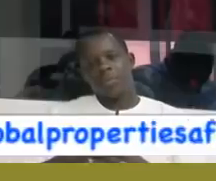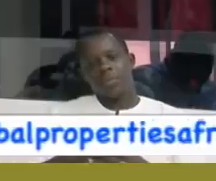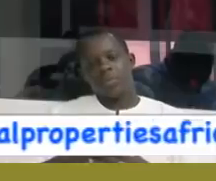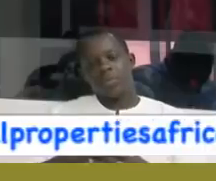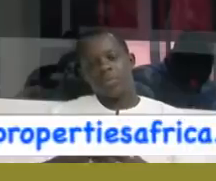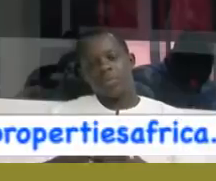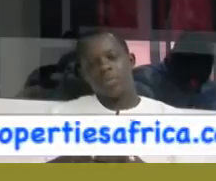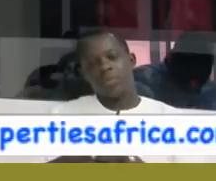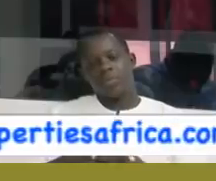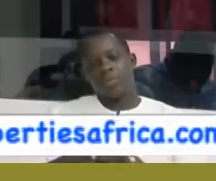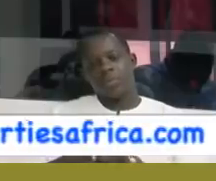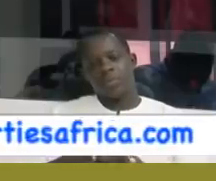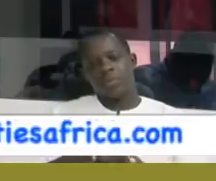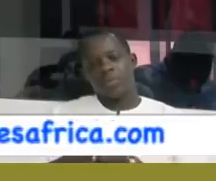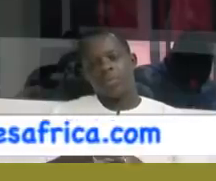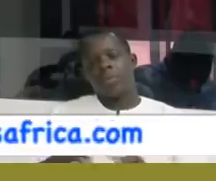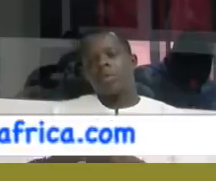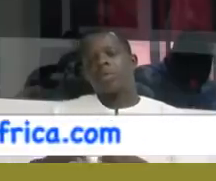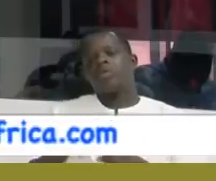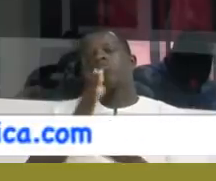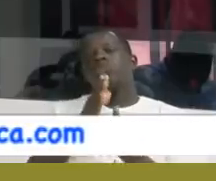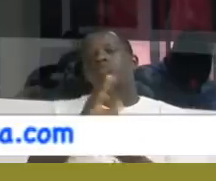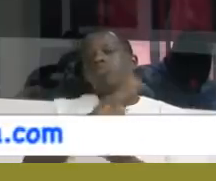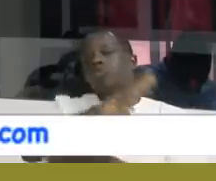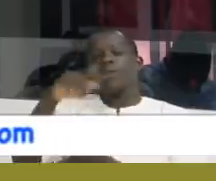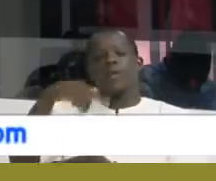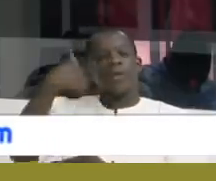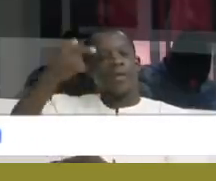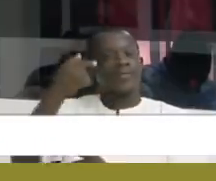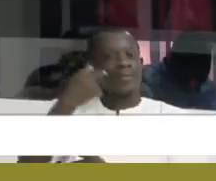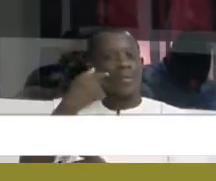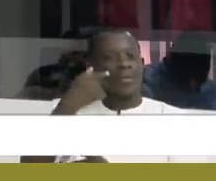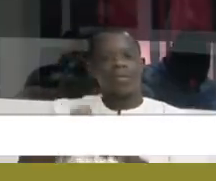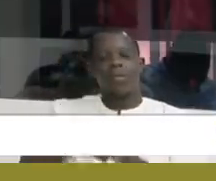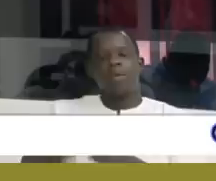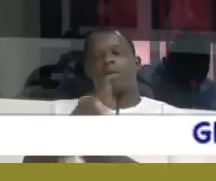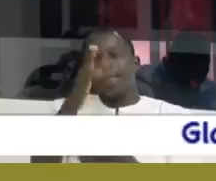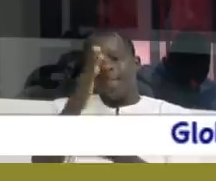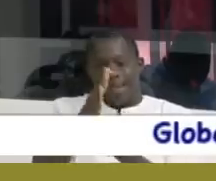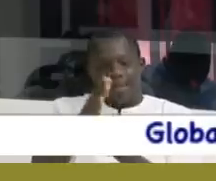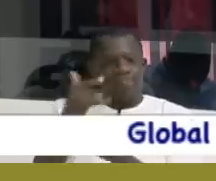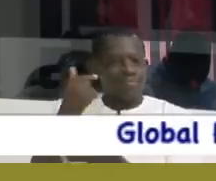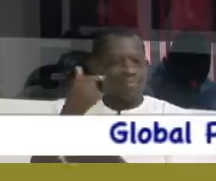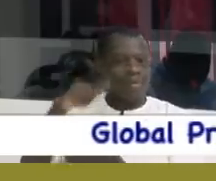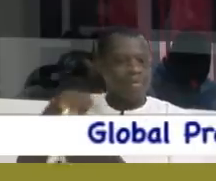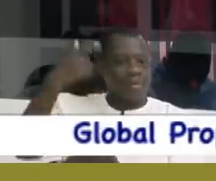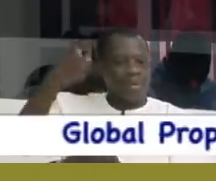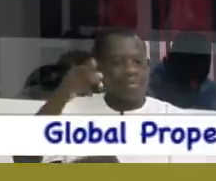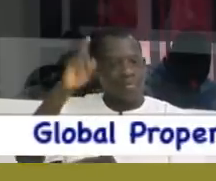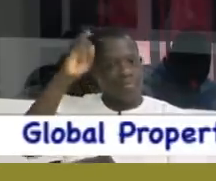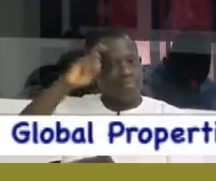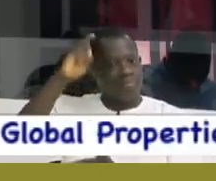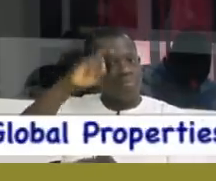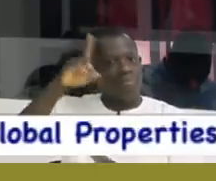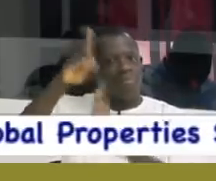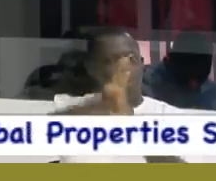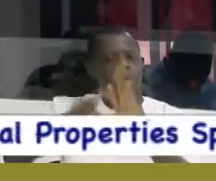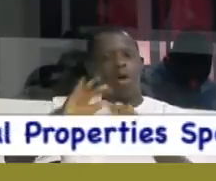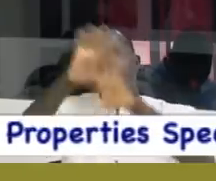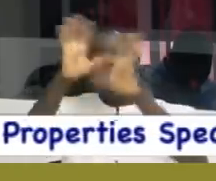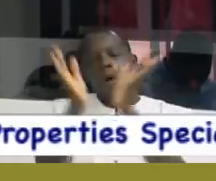No. In fact, it was not the following day. It was not the immediate day after his naming ceremony, because we were all there in